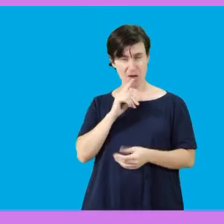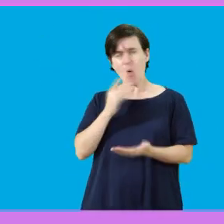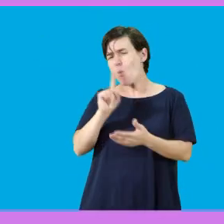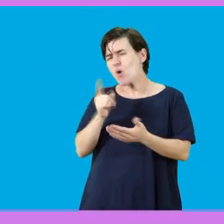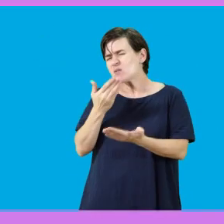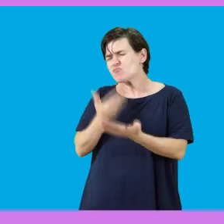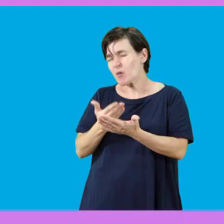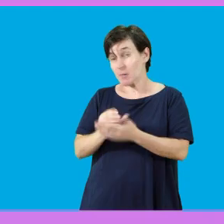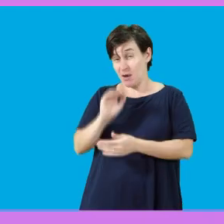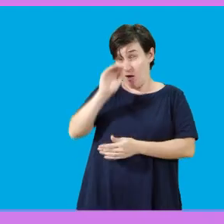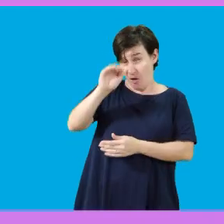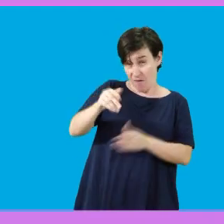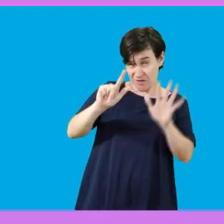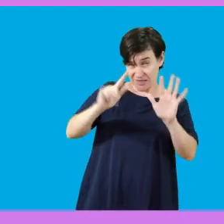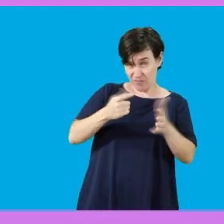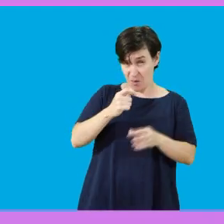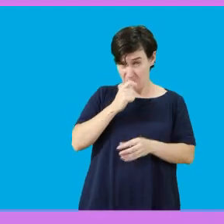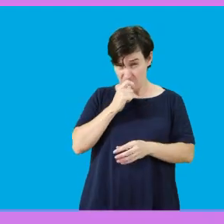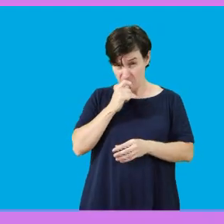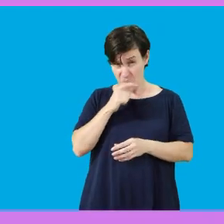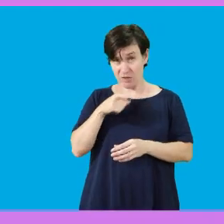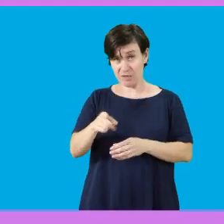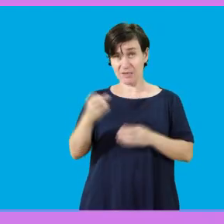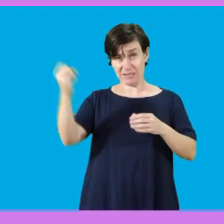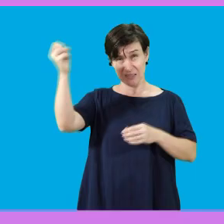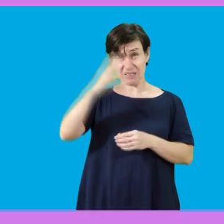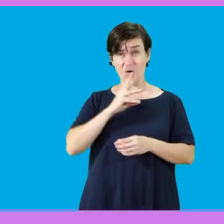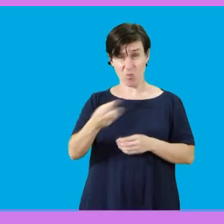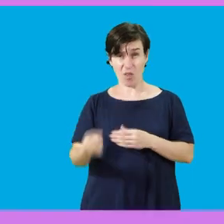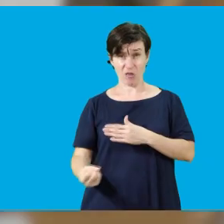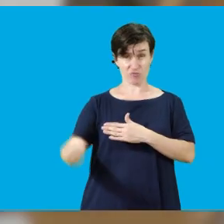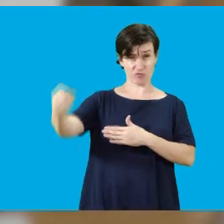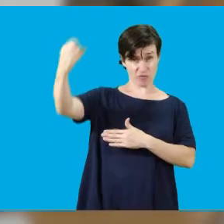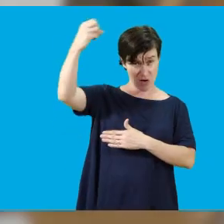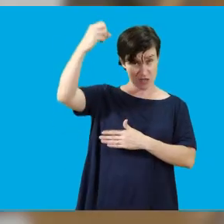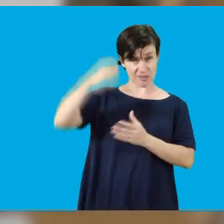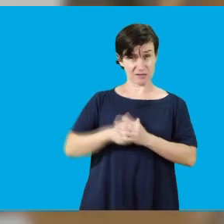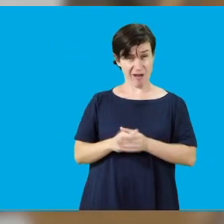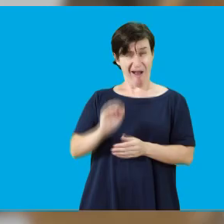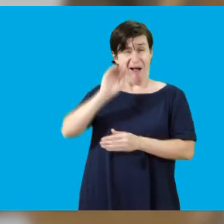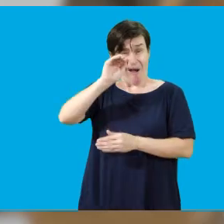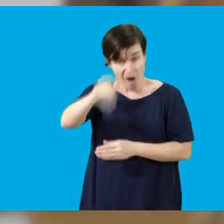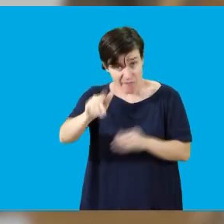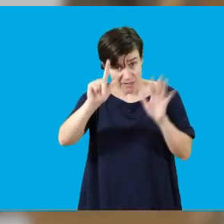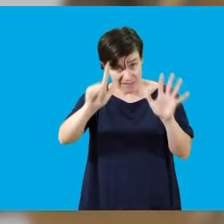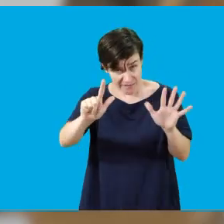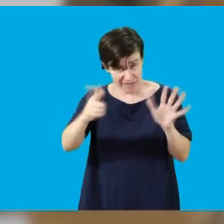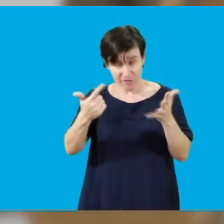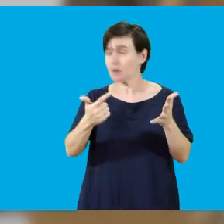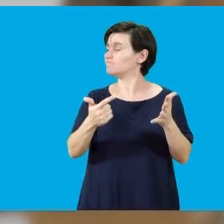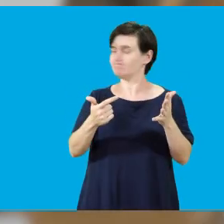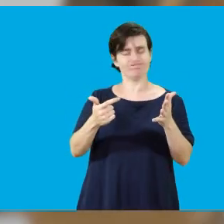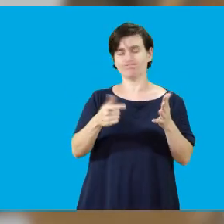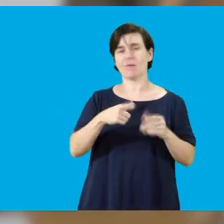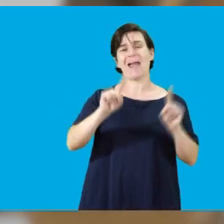the sun rises. So what is the probability that the sun will rise after 7 a.m.? There is no probability that the sun will rise after 7 a.m. So